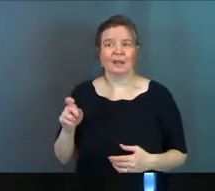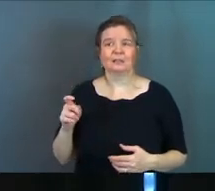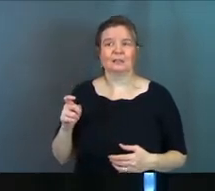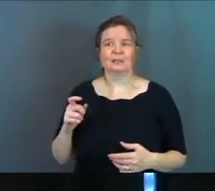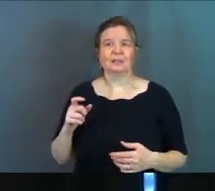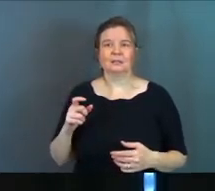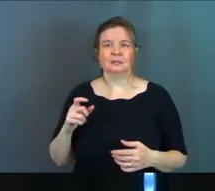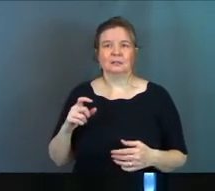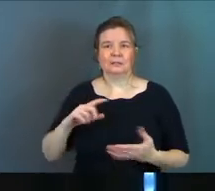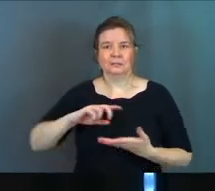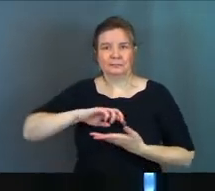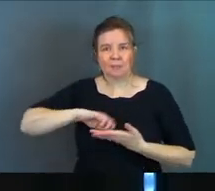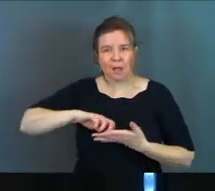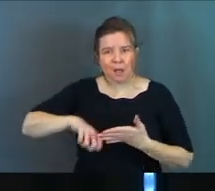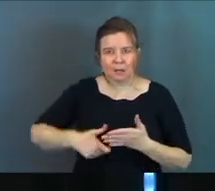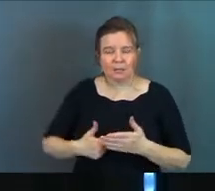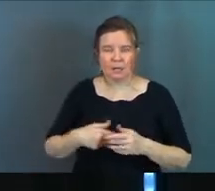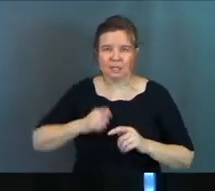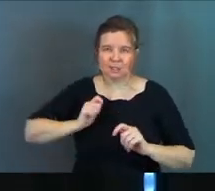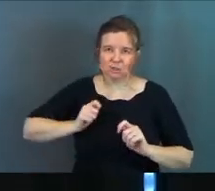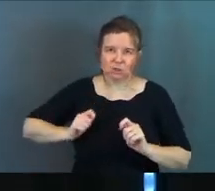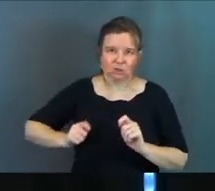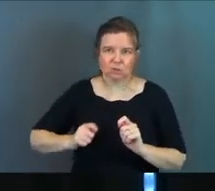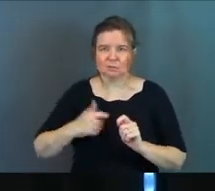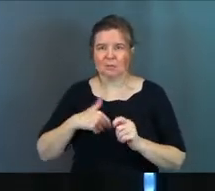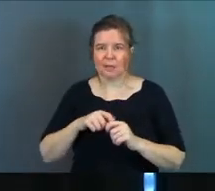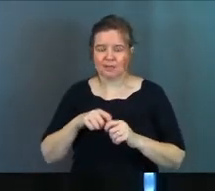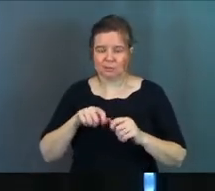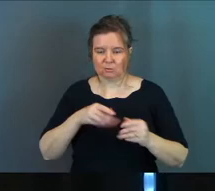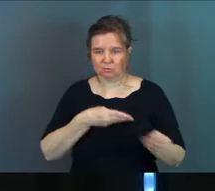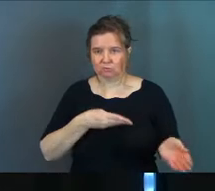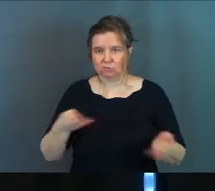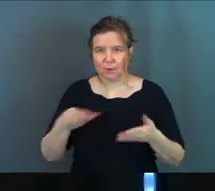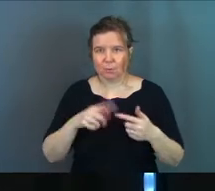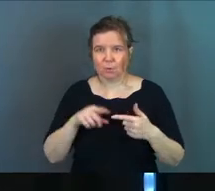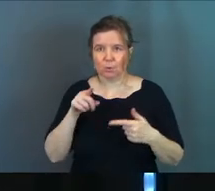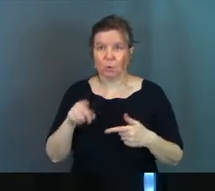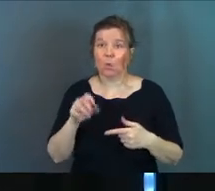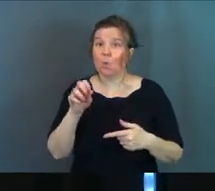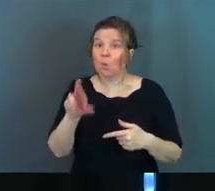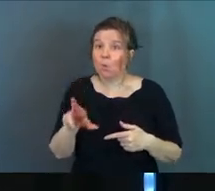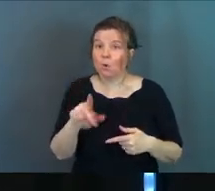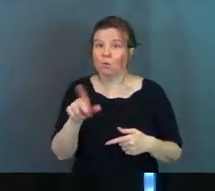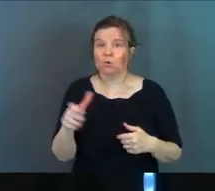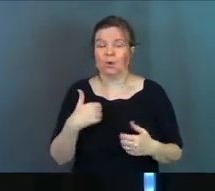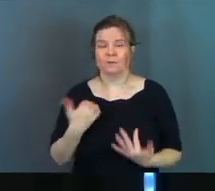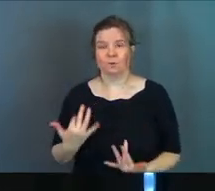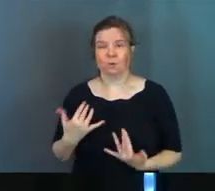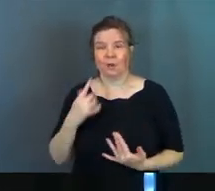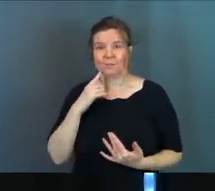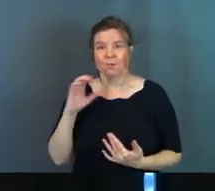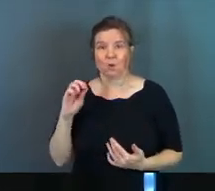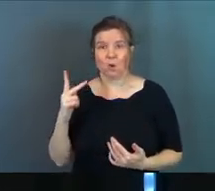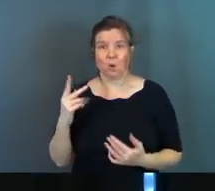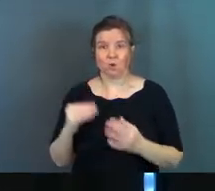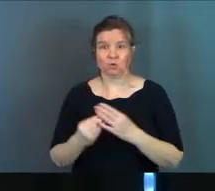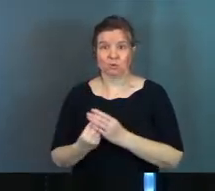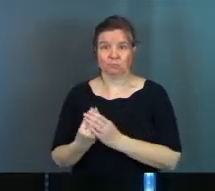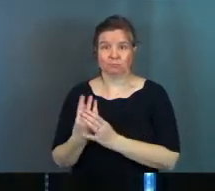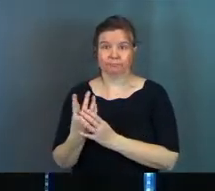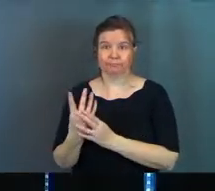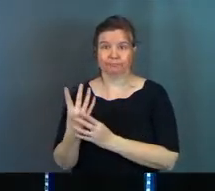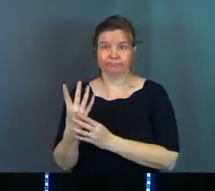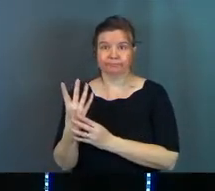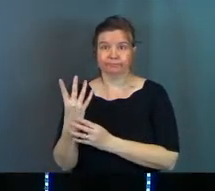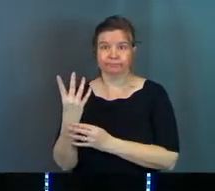be mined out, and it has to be chiseled, and it has to be transported to you. Or you've got to wait for an oak tree to